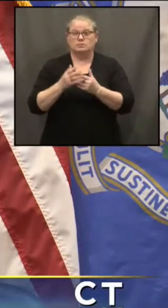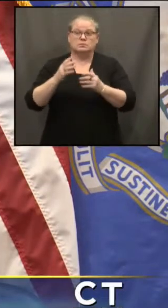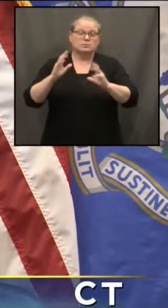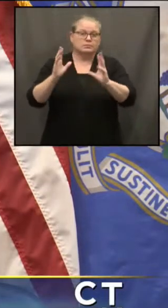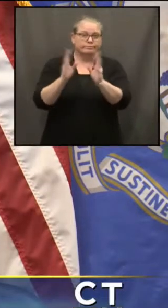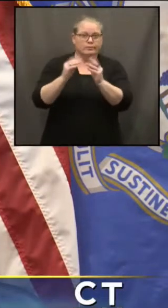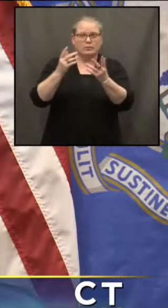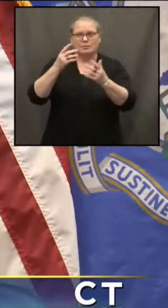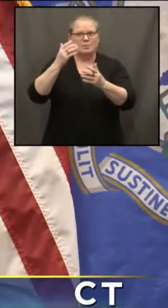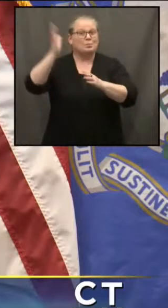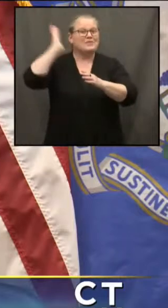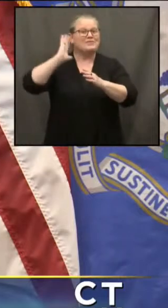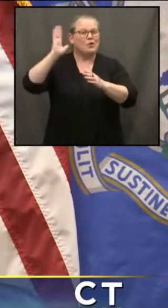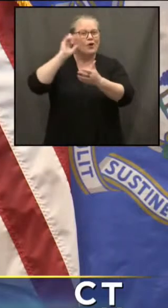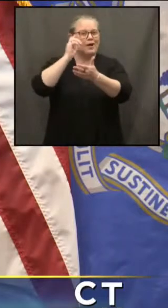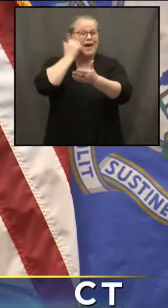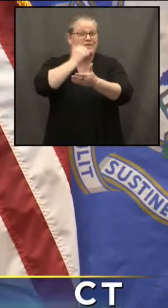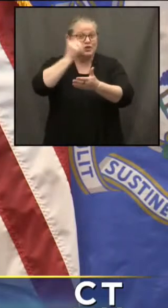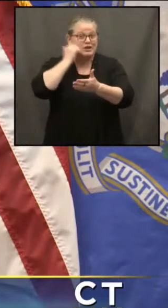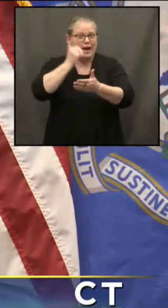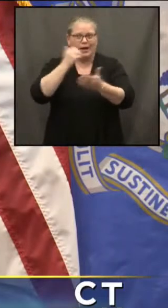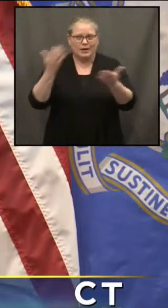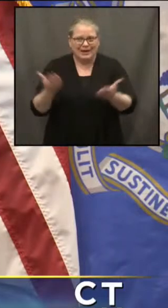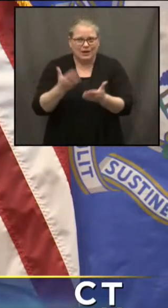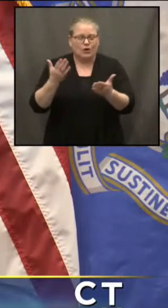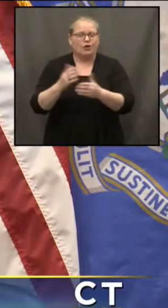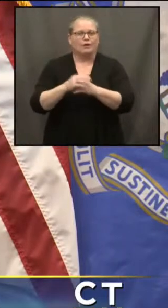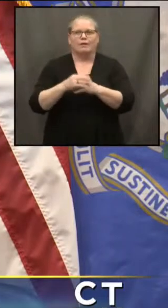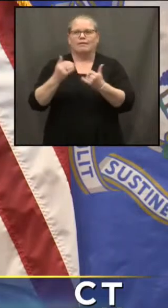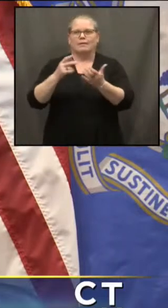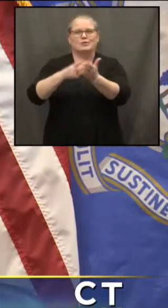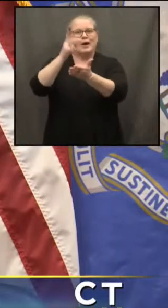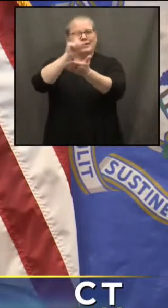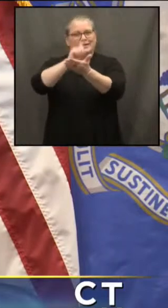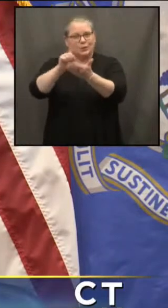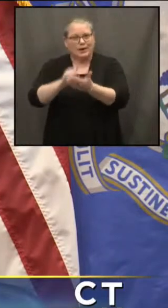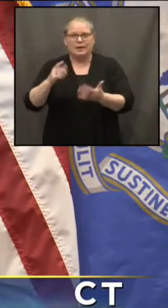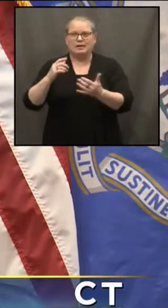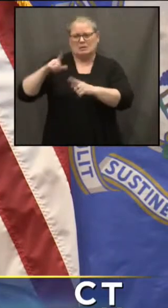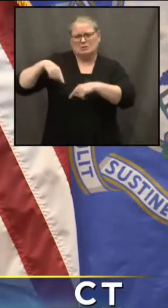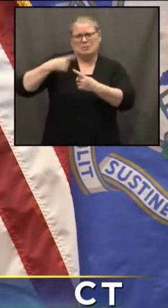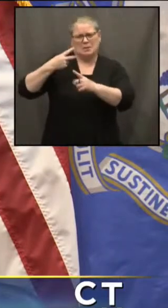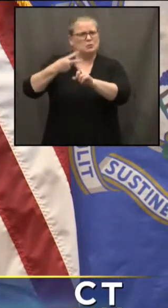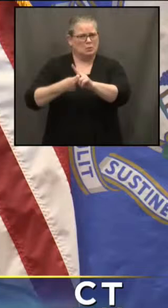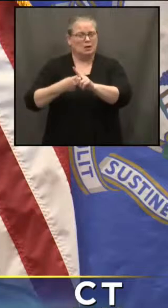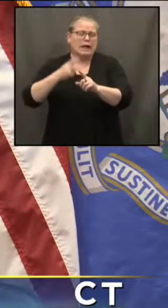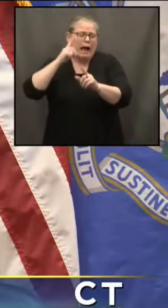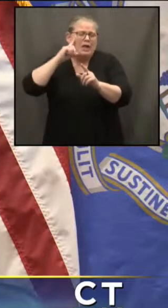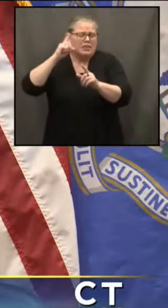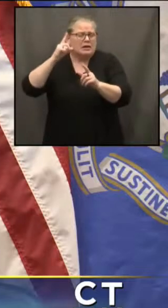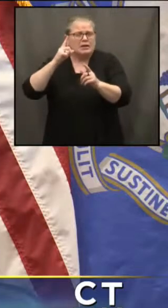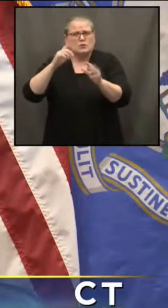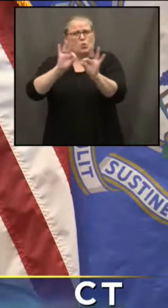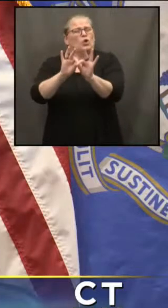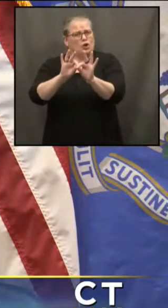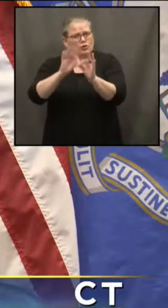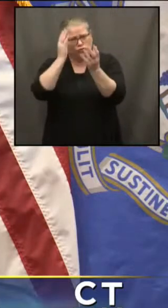then now it's been a couple of months. Look, I think it's an informative way to give people an idea of progress and how we're